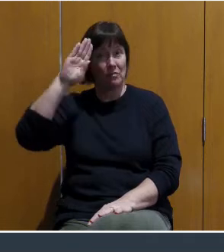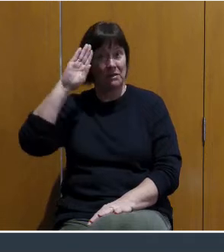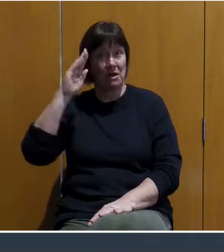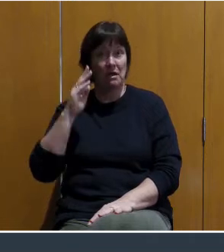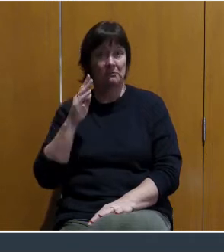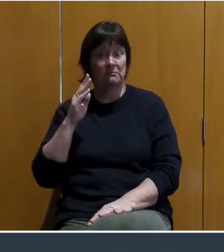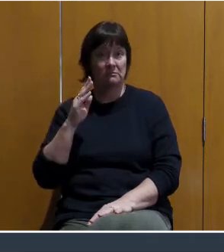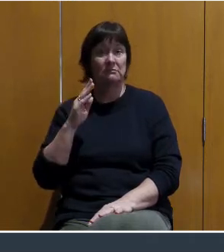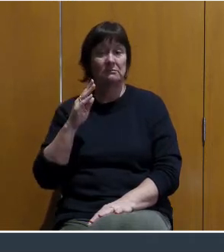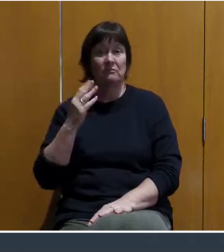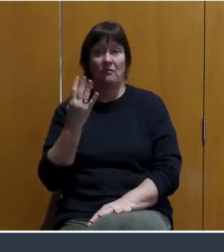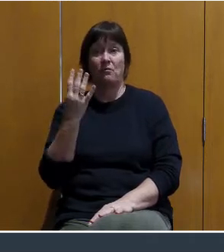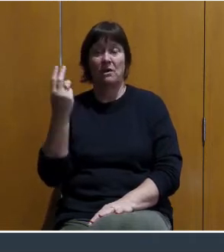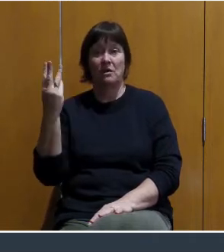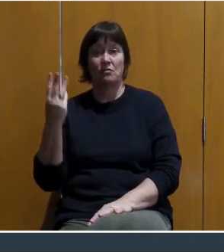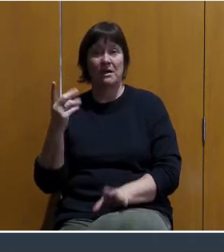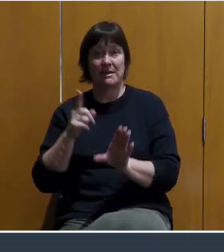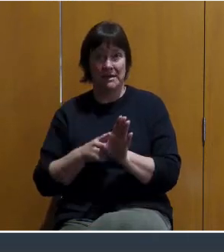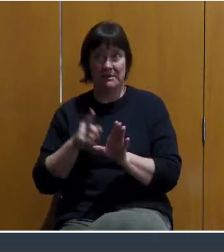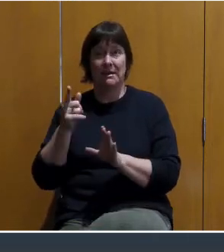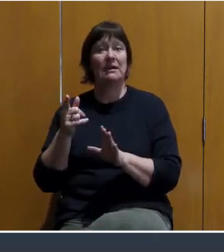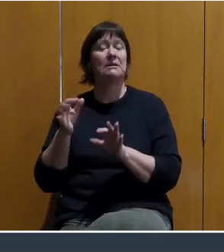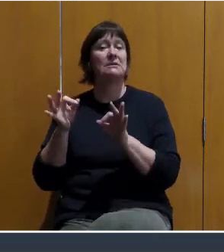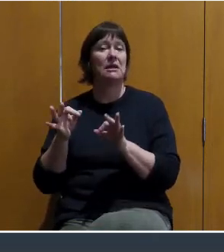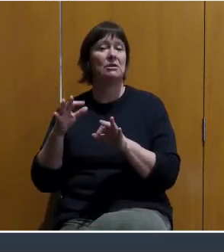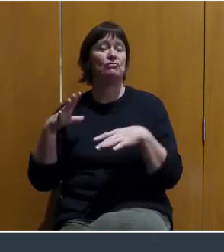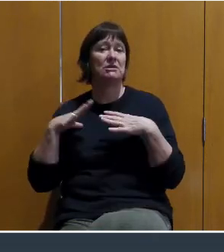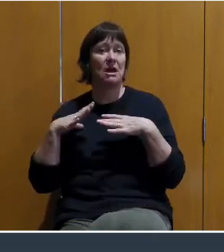decided to semi-retire and come down to this beautiful area.